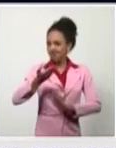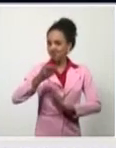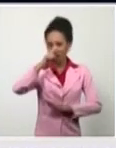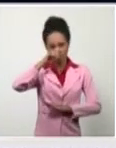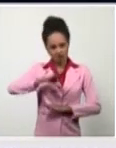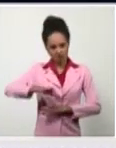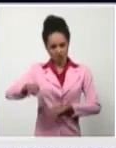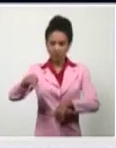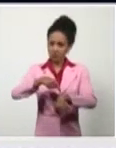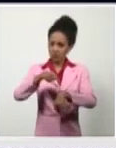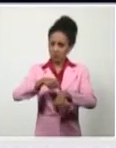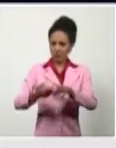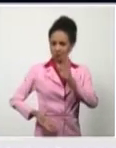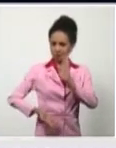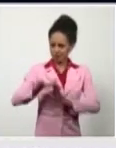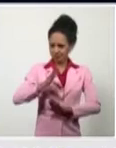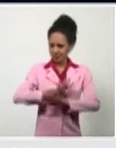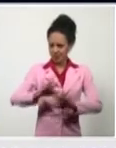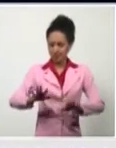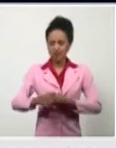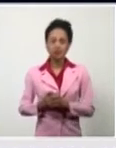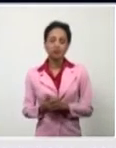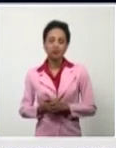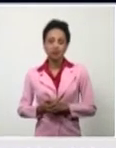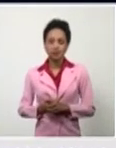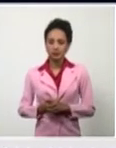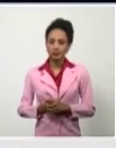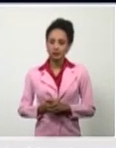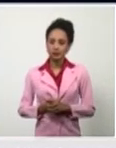209 have been discharged.